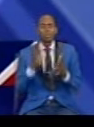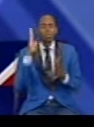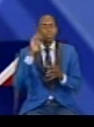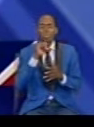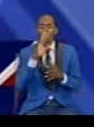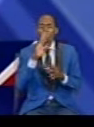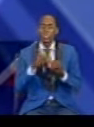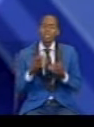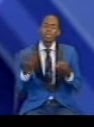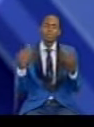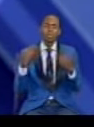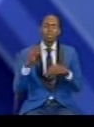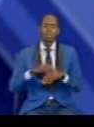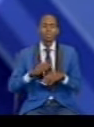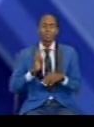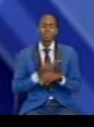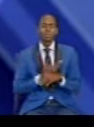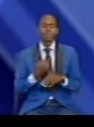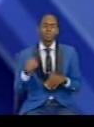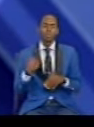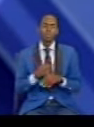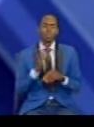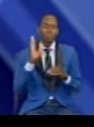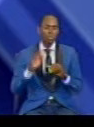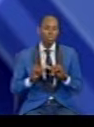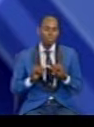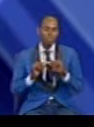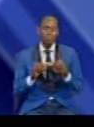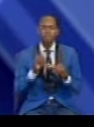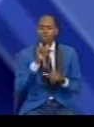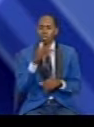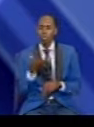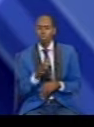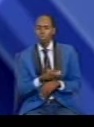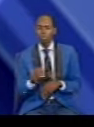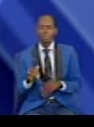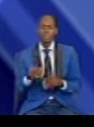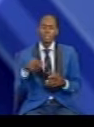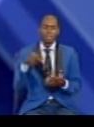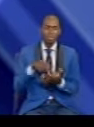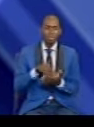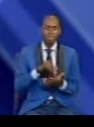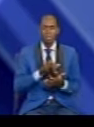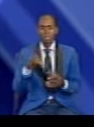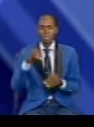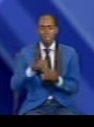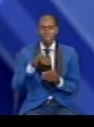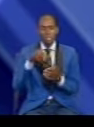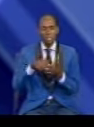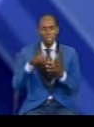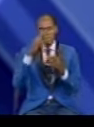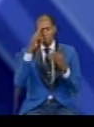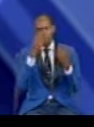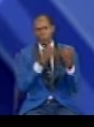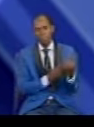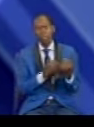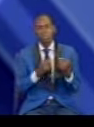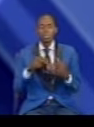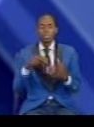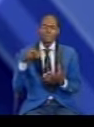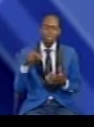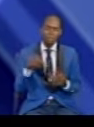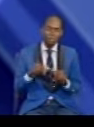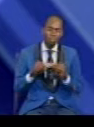us. We shall remain uncompromising. We shall remain standing in this faith. We shall remain unto the